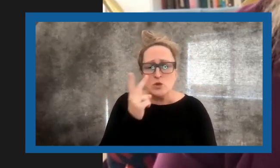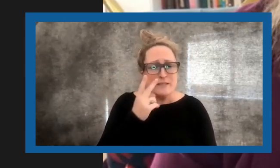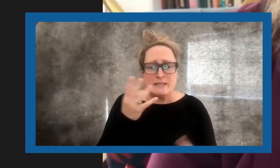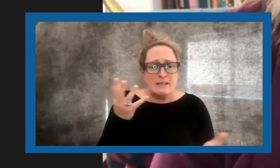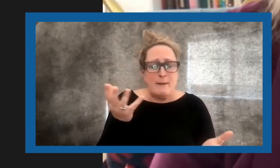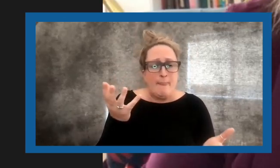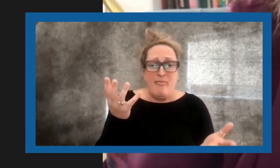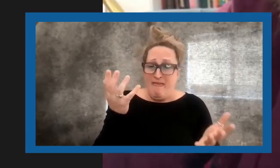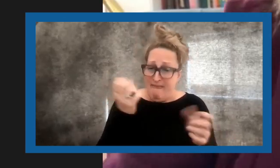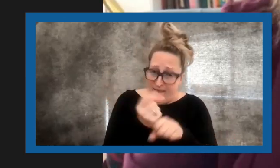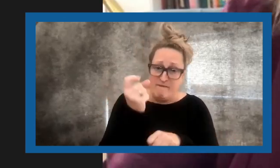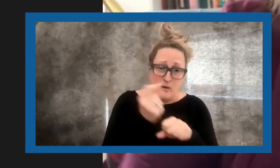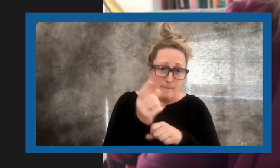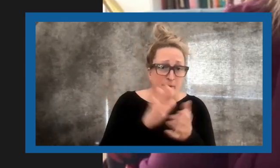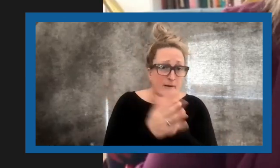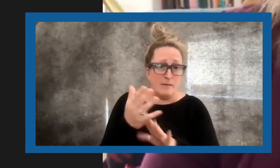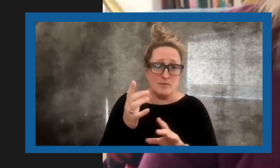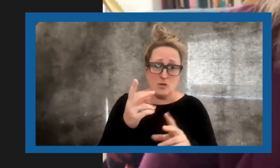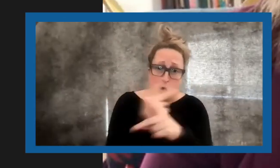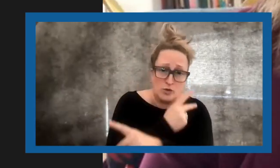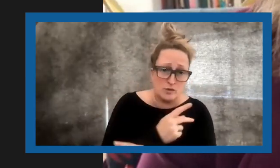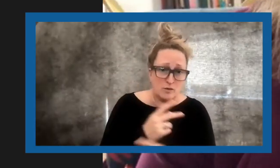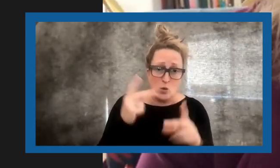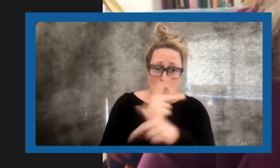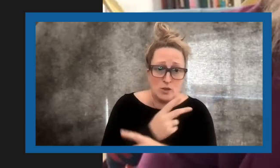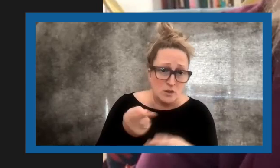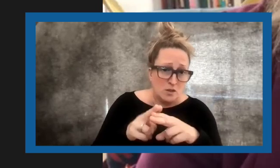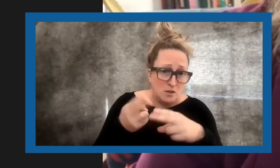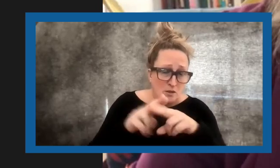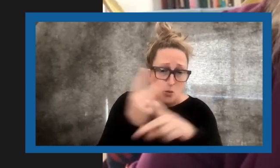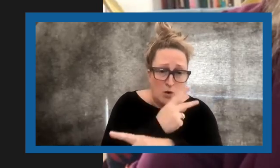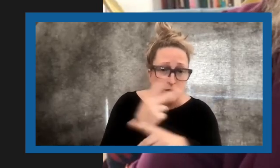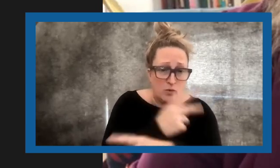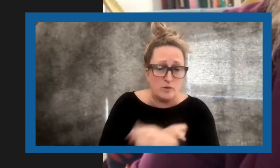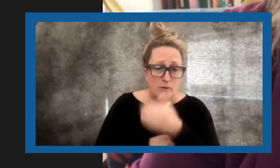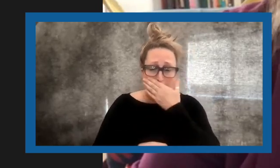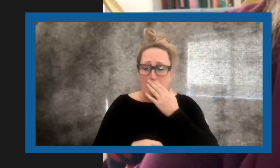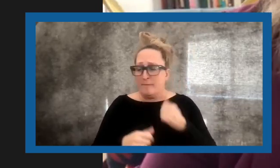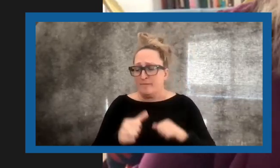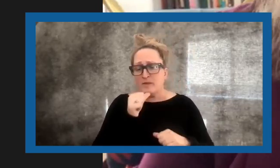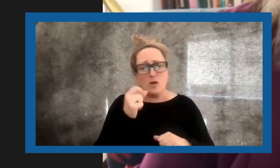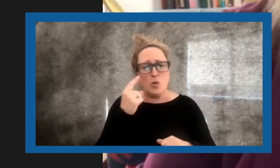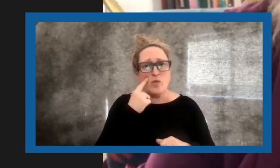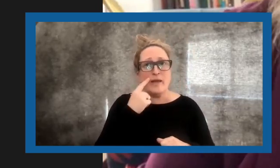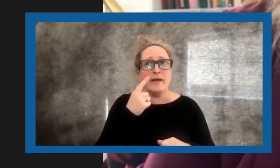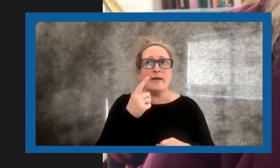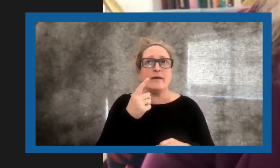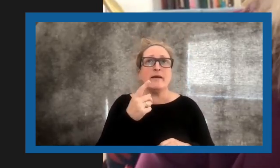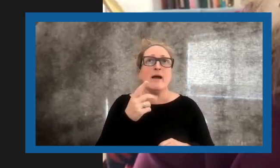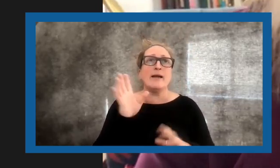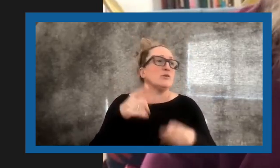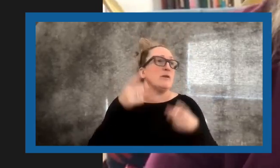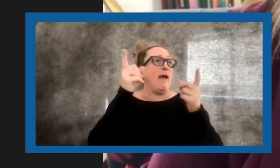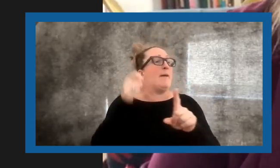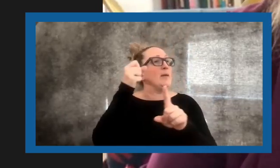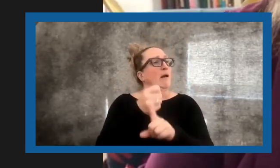where every year becomes the deadliest year on record. And I don't think it's a coincidence